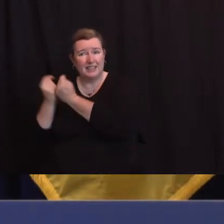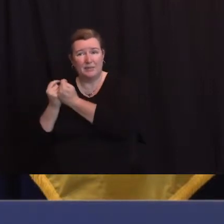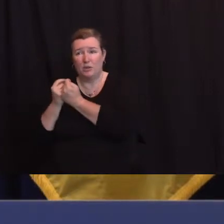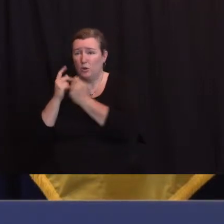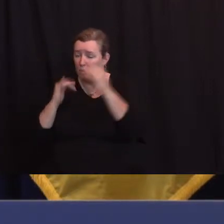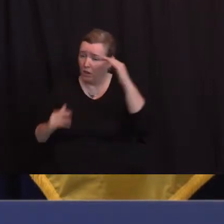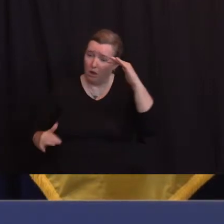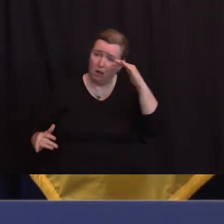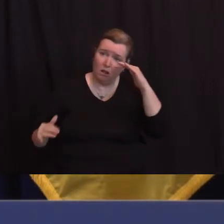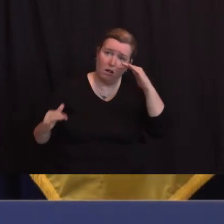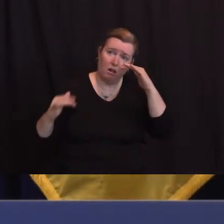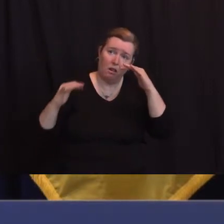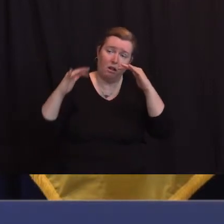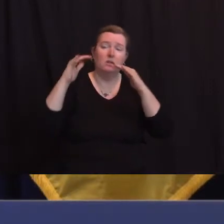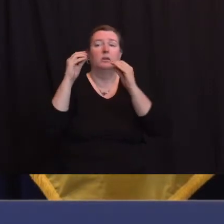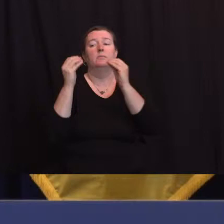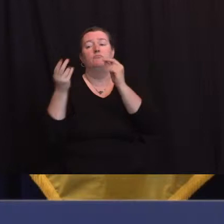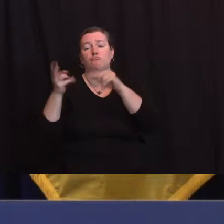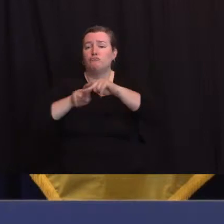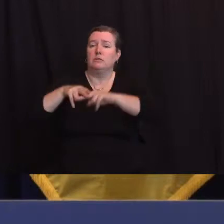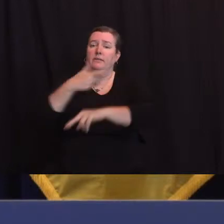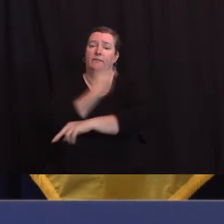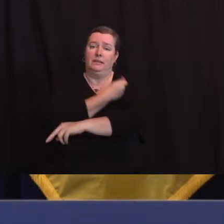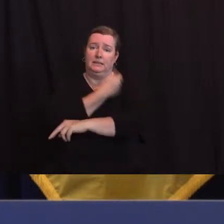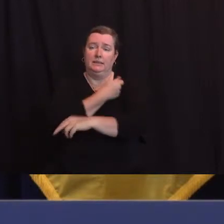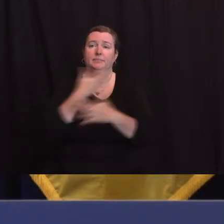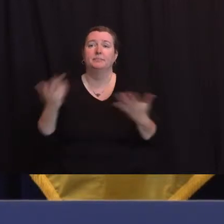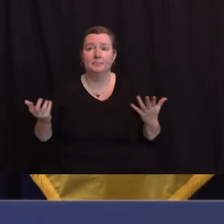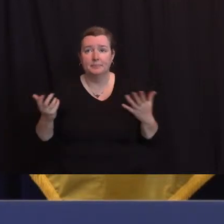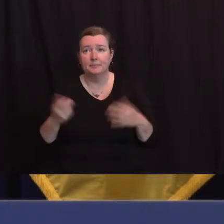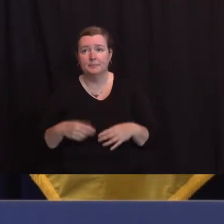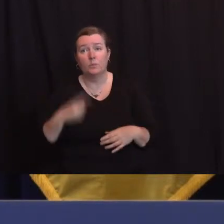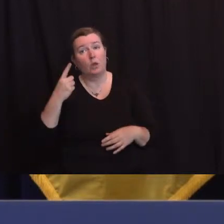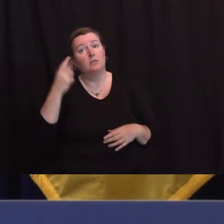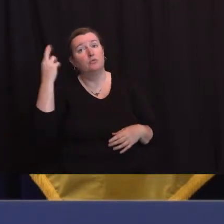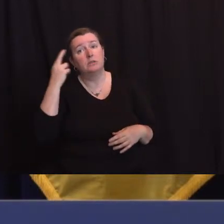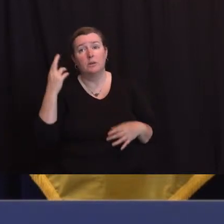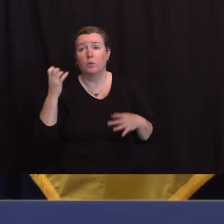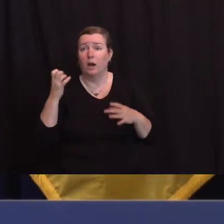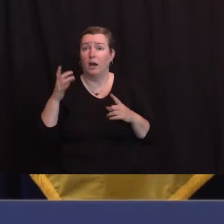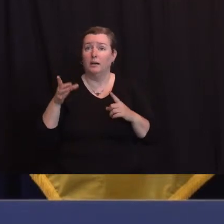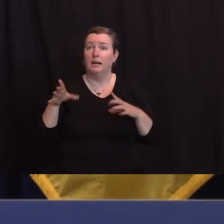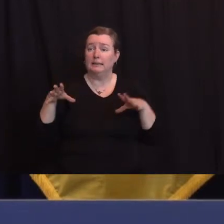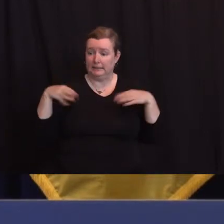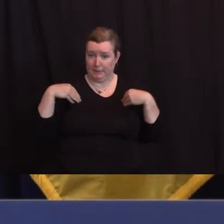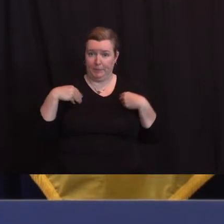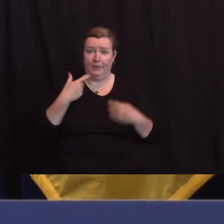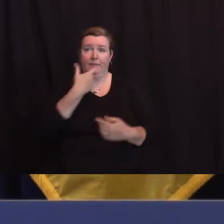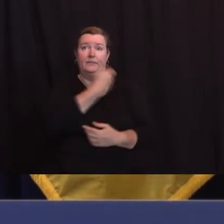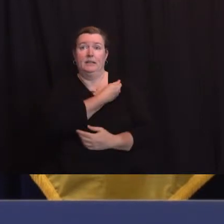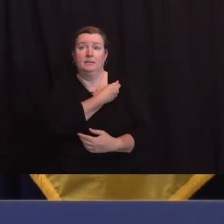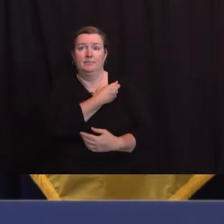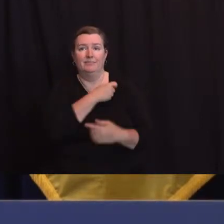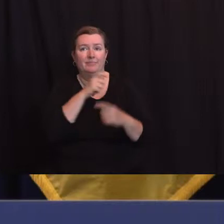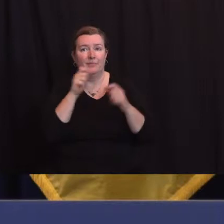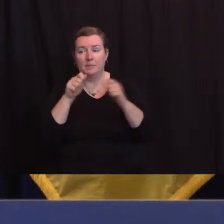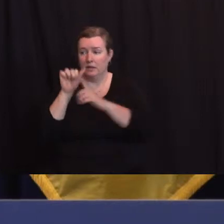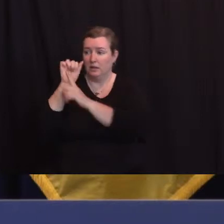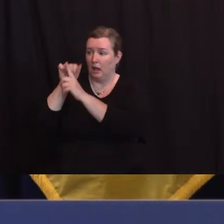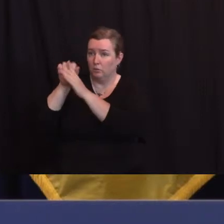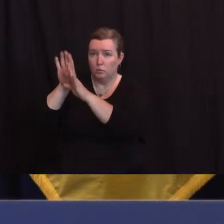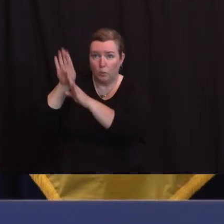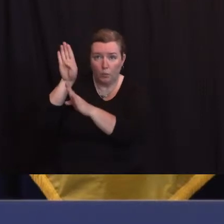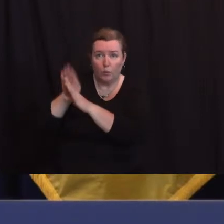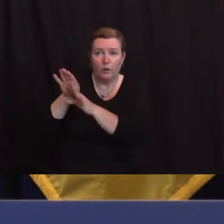And then again, I'll turn it to these folks. I don't think there's any one factor in the conversations at the door, unless you see that differently, Judy. I think it's